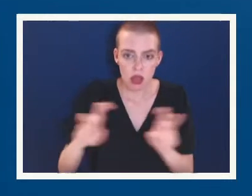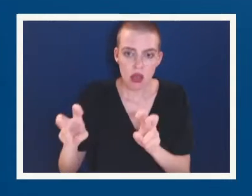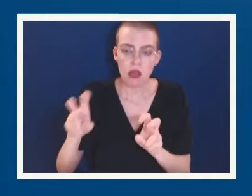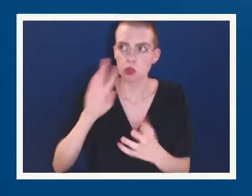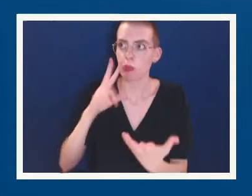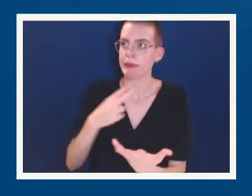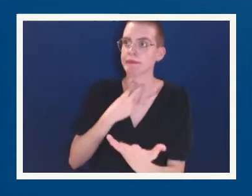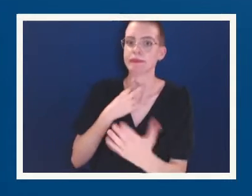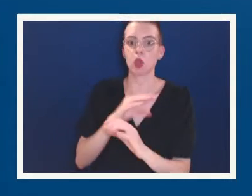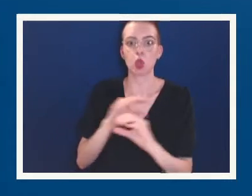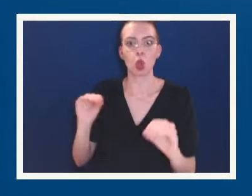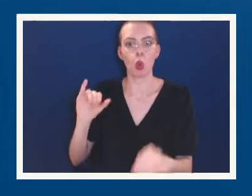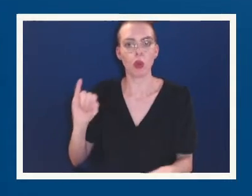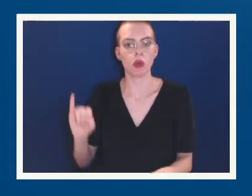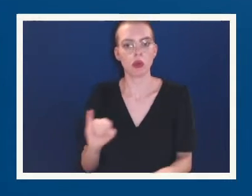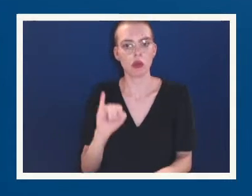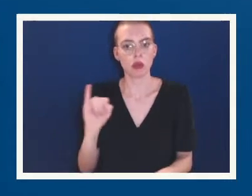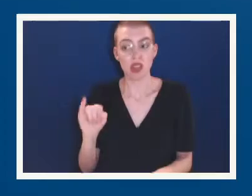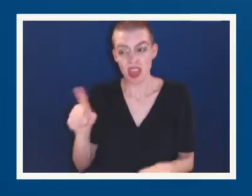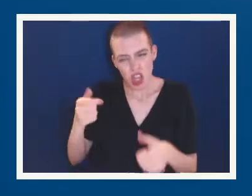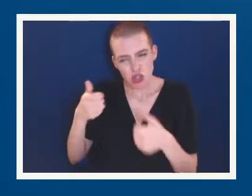Obamacare, I'm never going to let it happen.